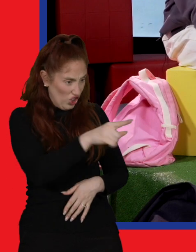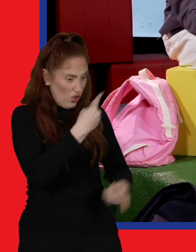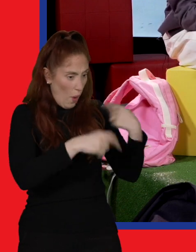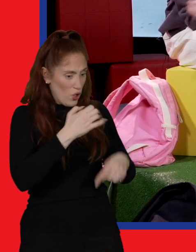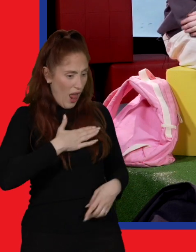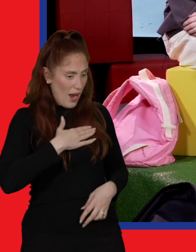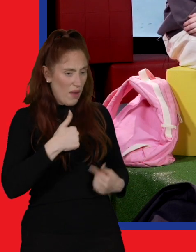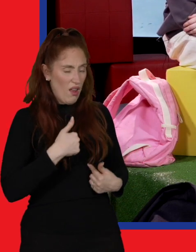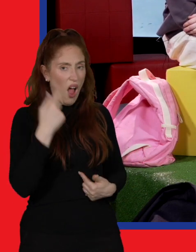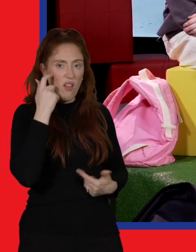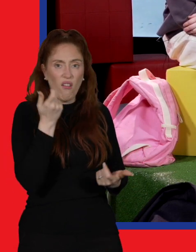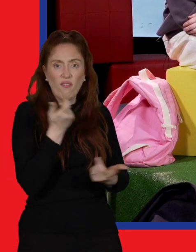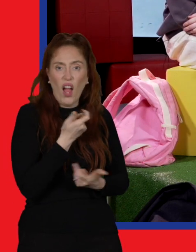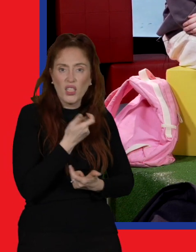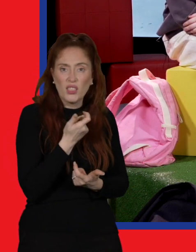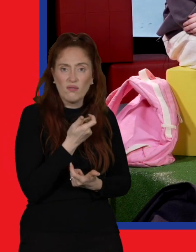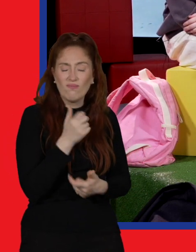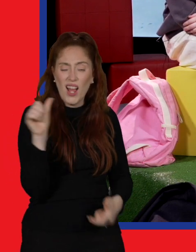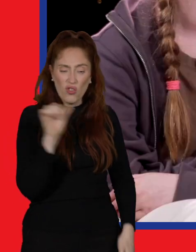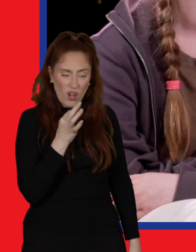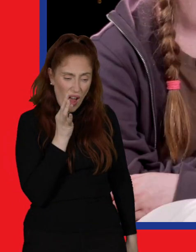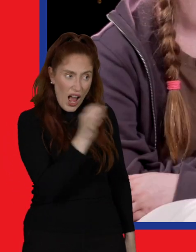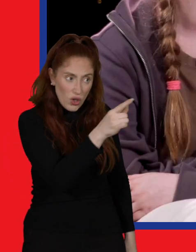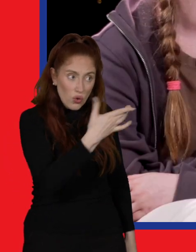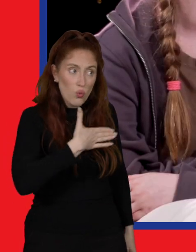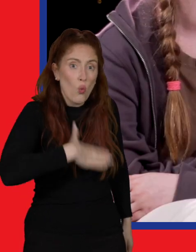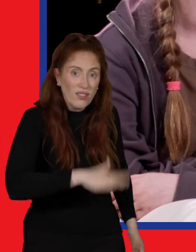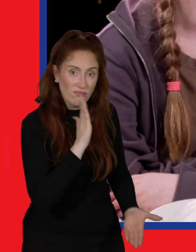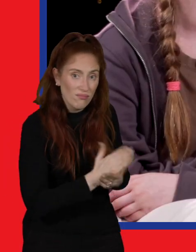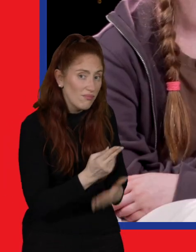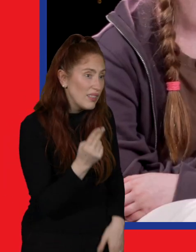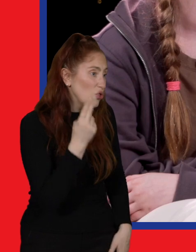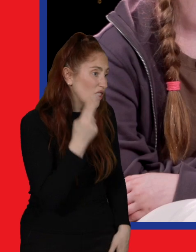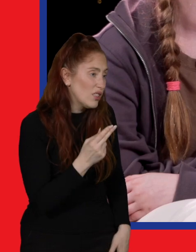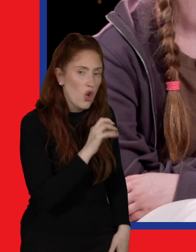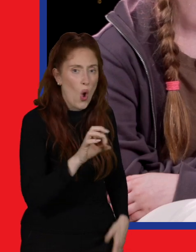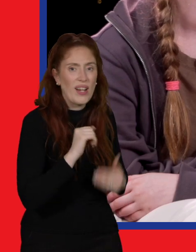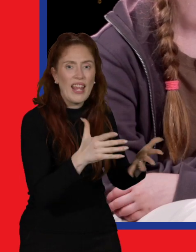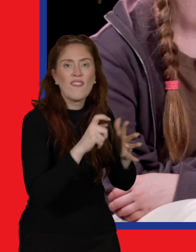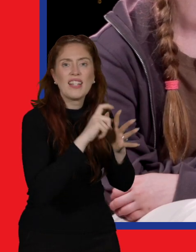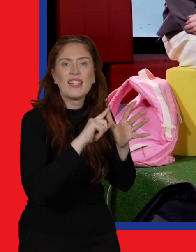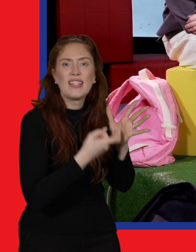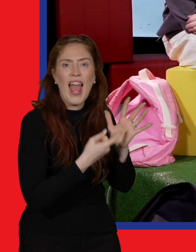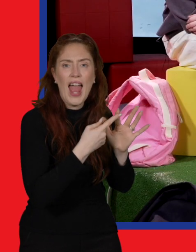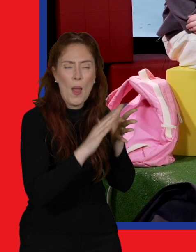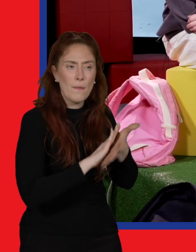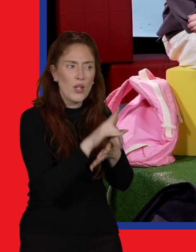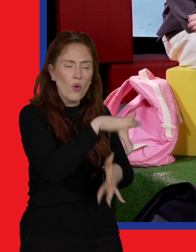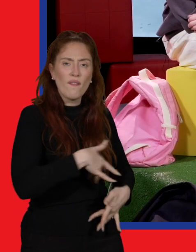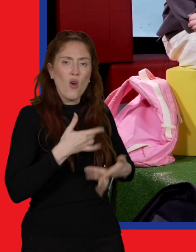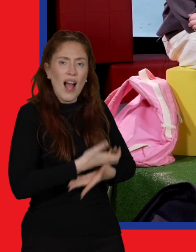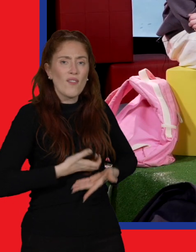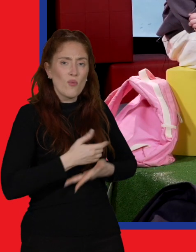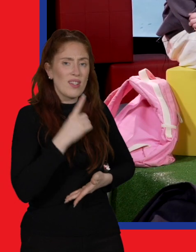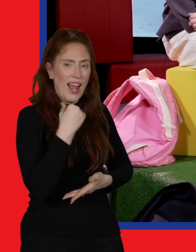You said you liked me and I thought it'd be funny. I should have asked you if you wanted to kiss me on the cheek, not dared you, so that